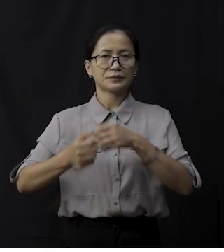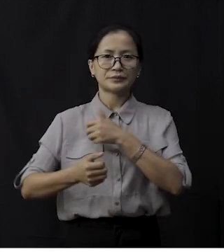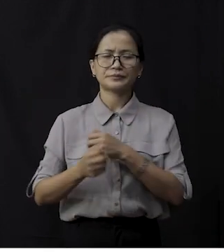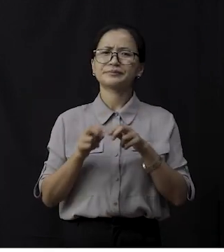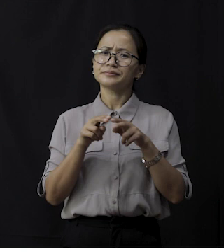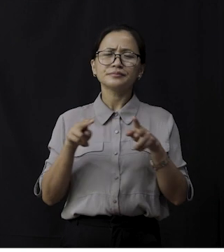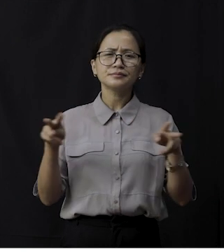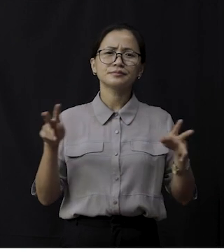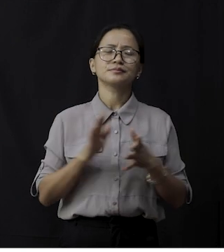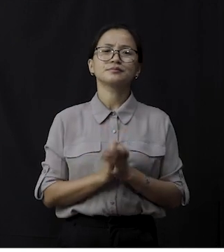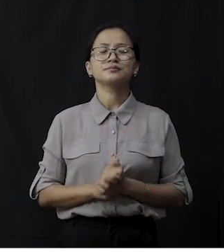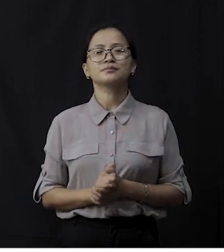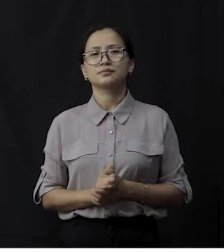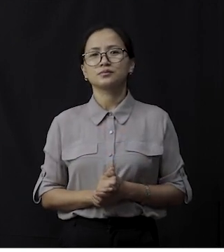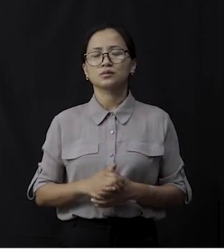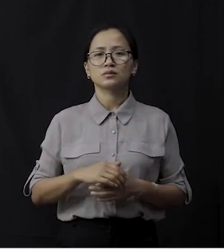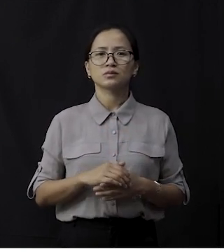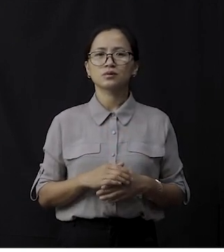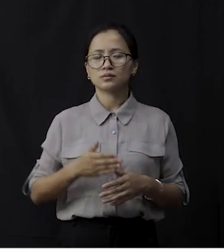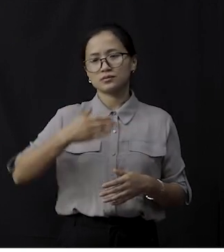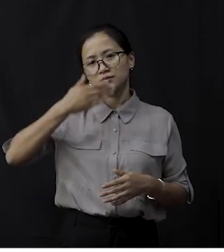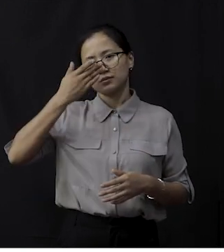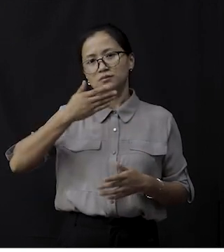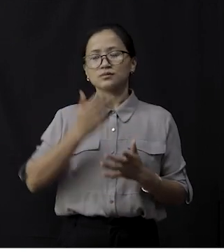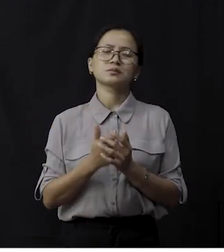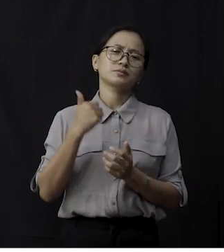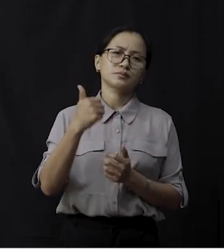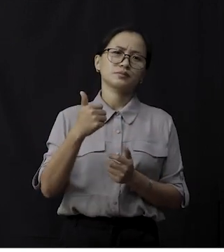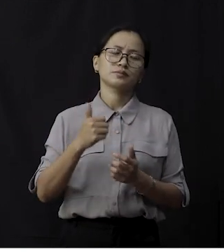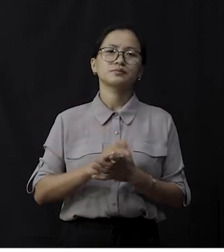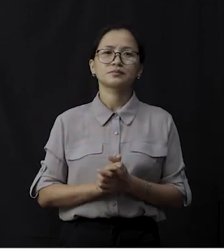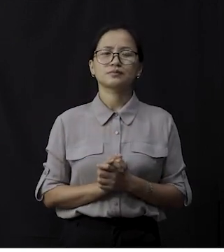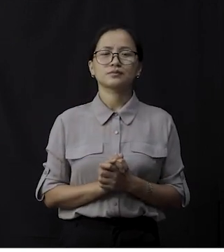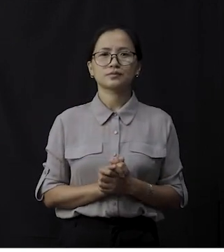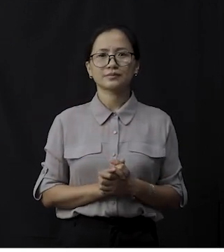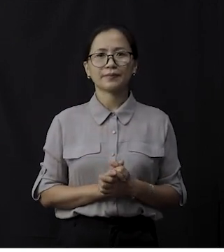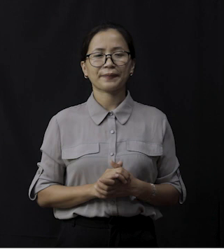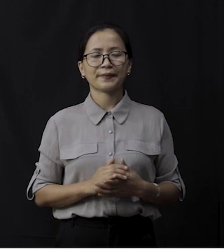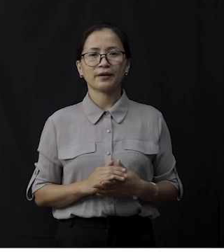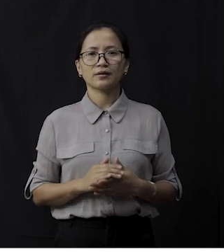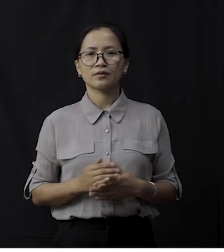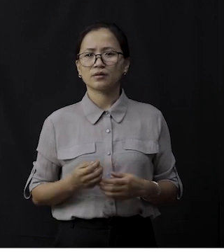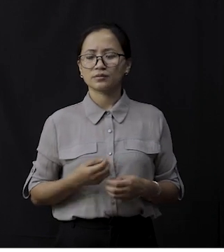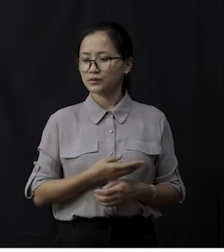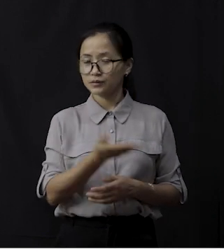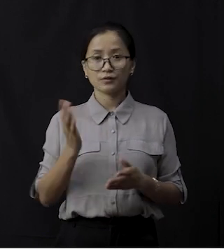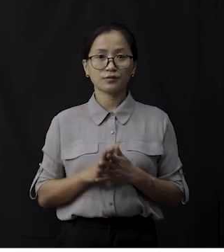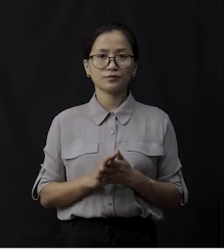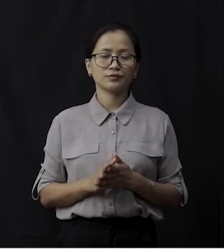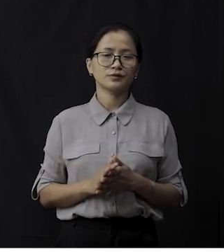or perfumes, right? They smell so divine, right? They smell so good. They are